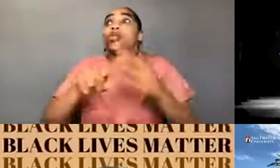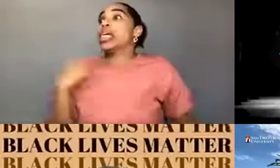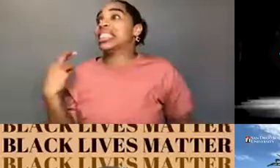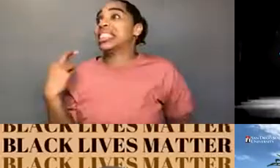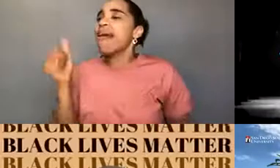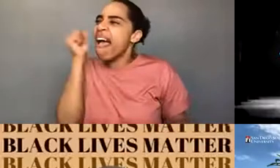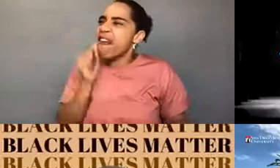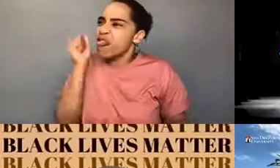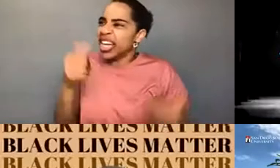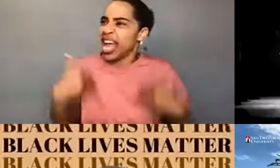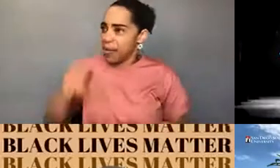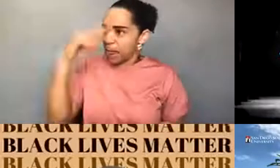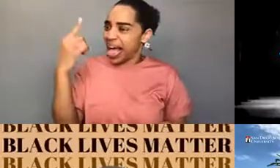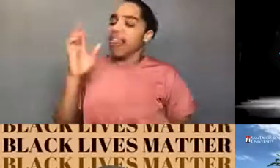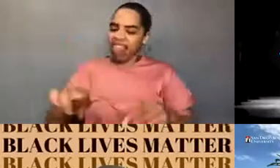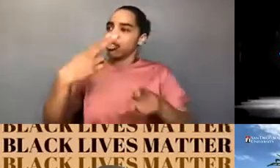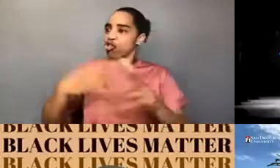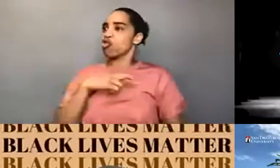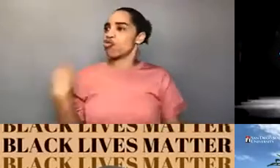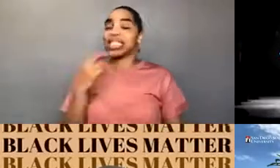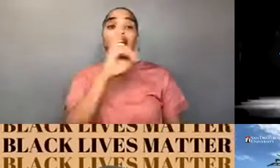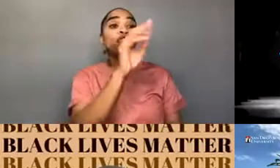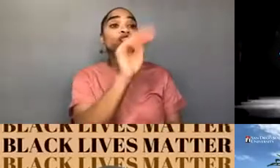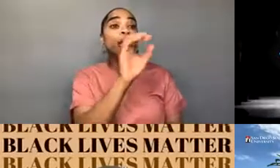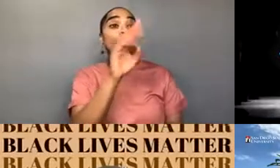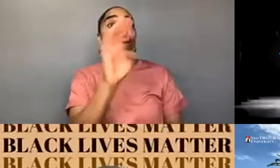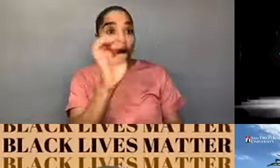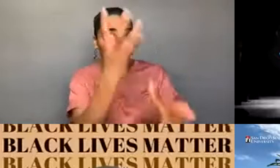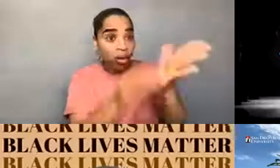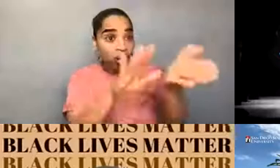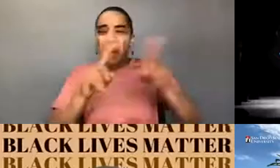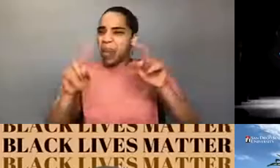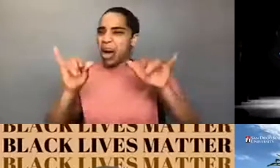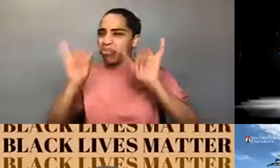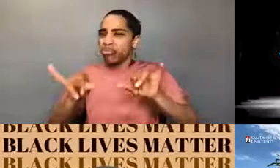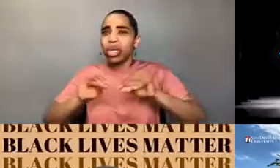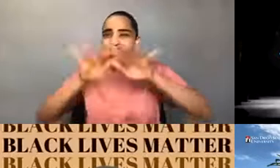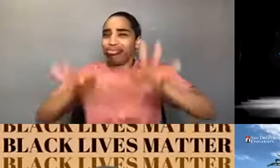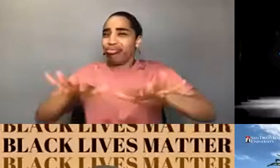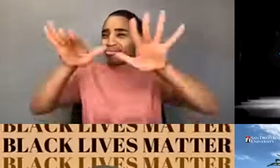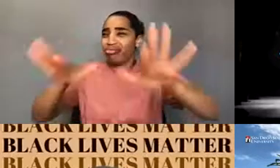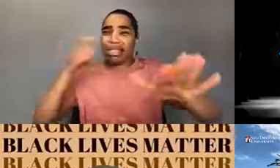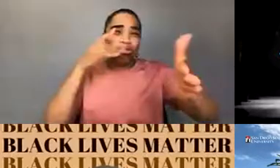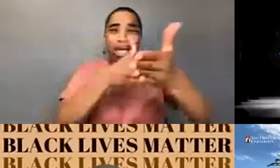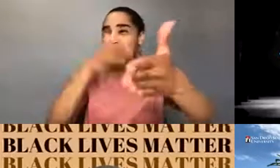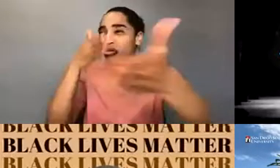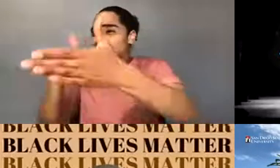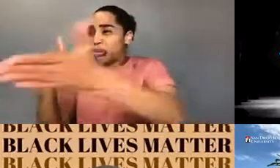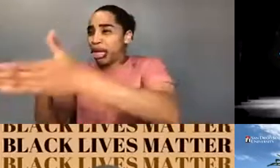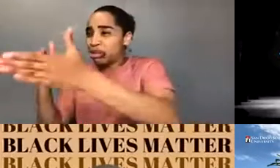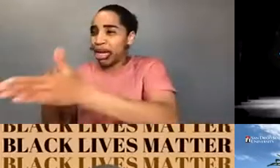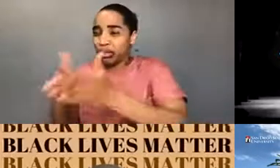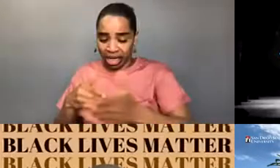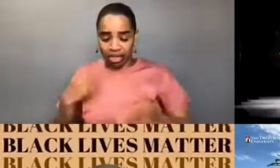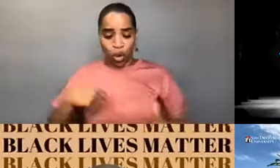for decades. Jim Crow may have left the nest, but our streets are still covered in its feathers. Being Black in America is knowing there's a thin line